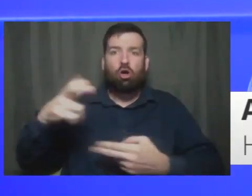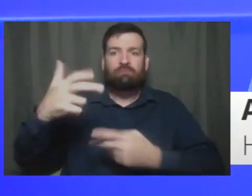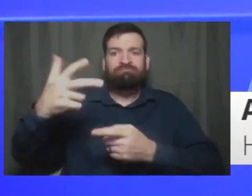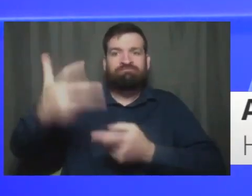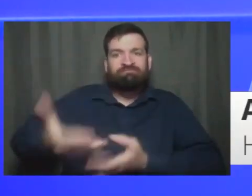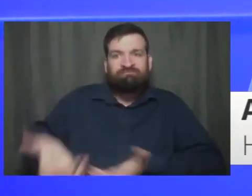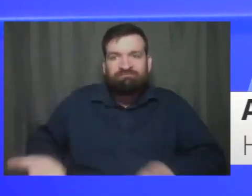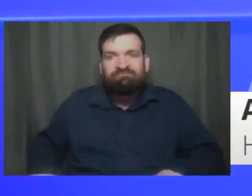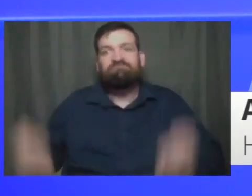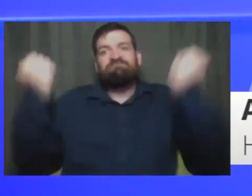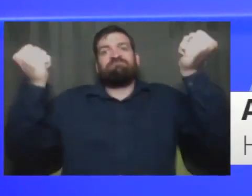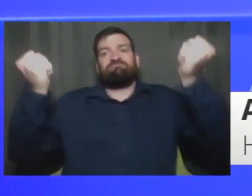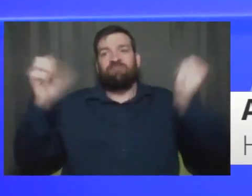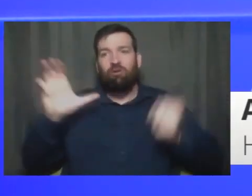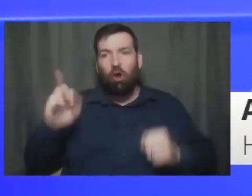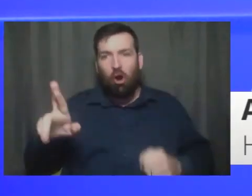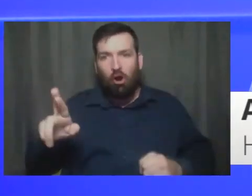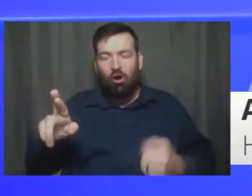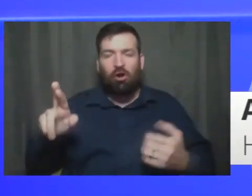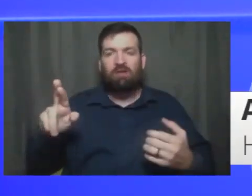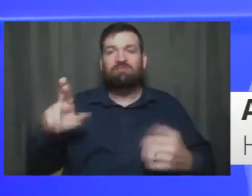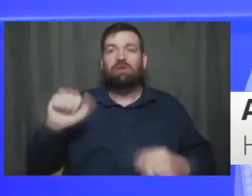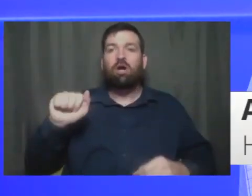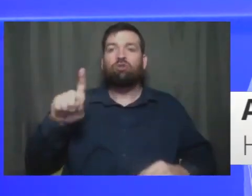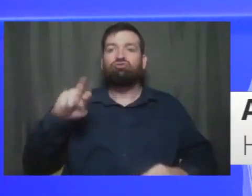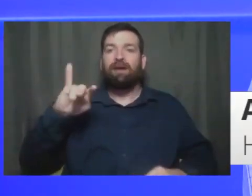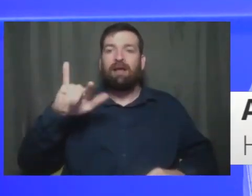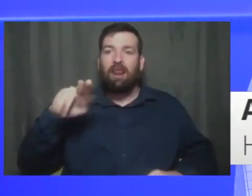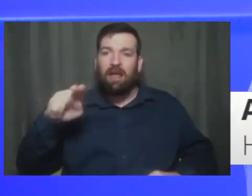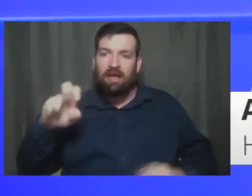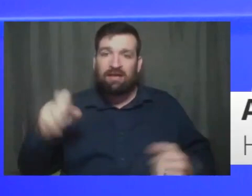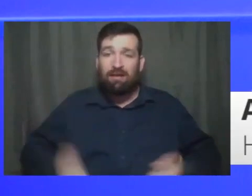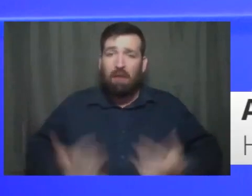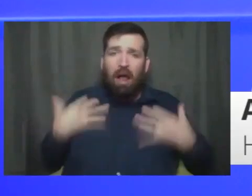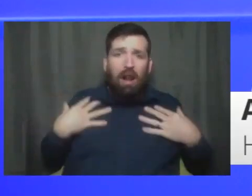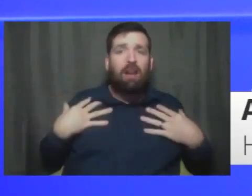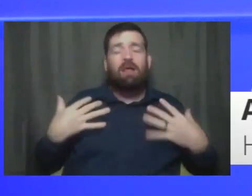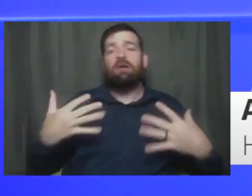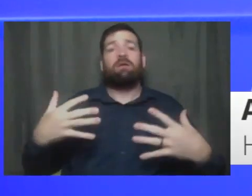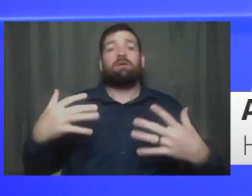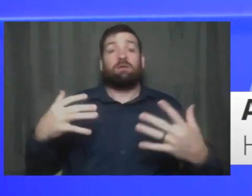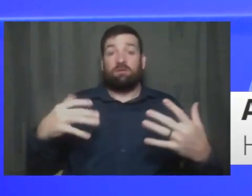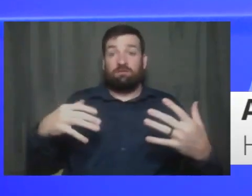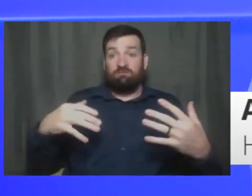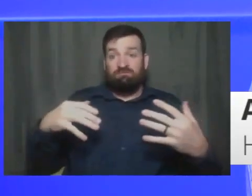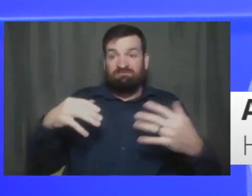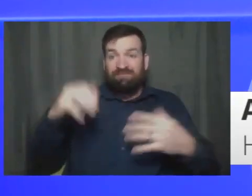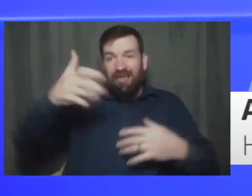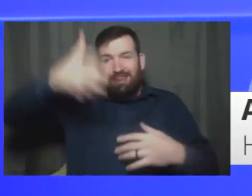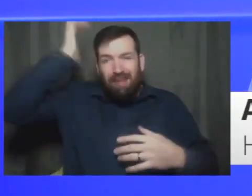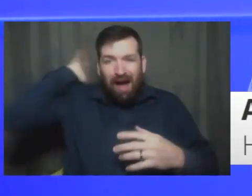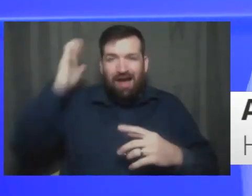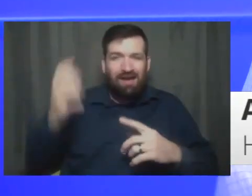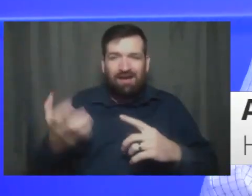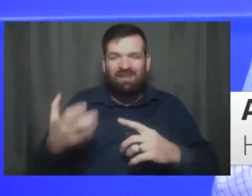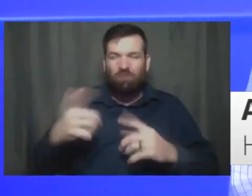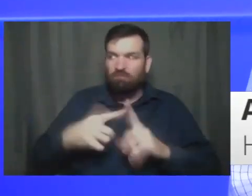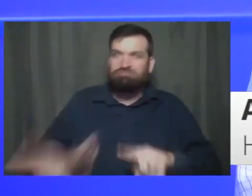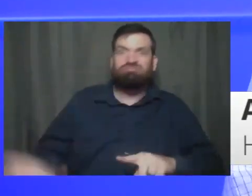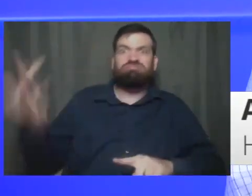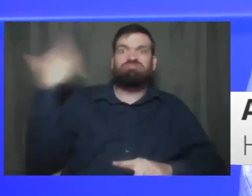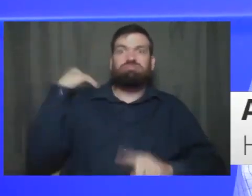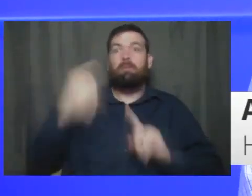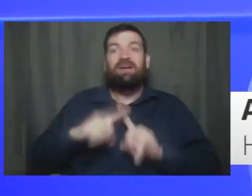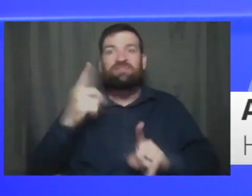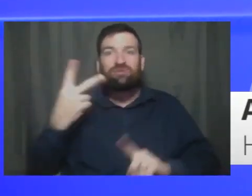adrenaline. And a line jumps out back in the day, and we jump into fight or flight or freeze. But for 2 years, it's a long time to have